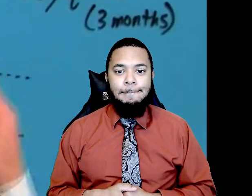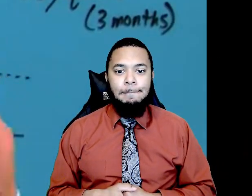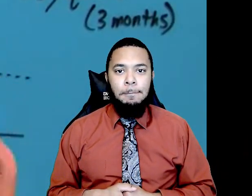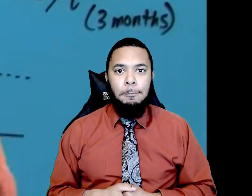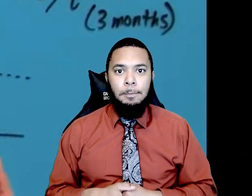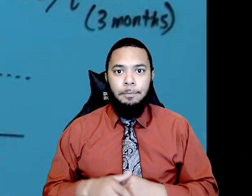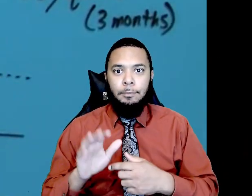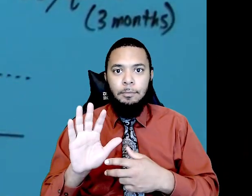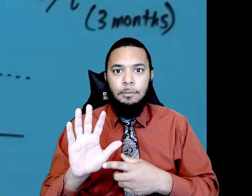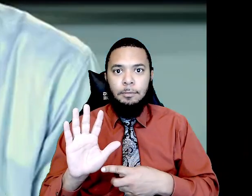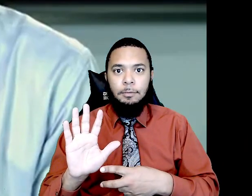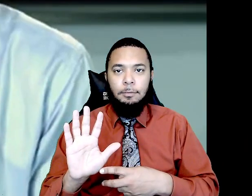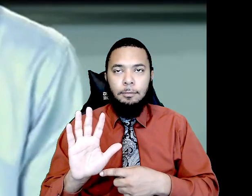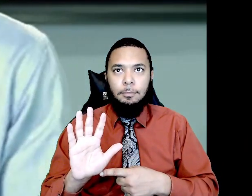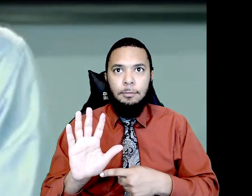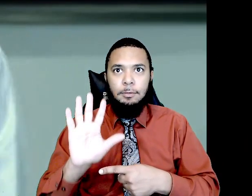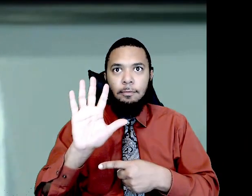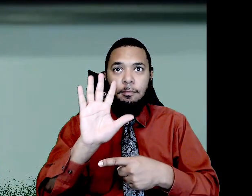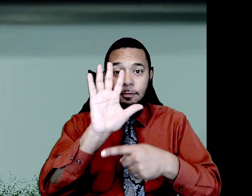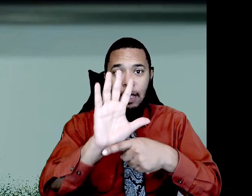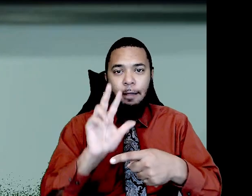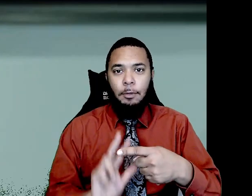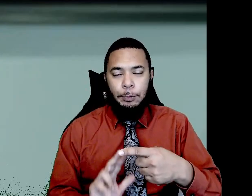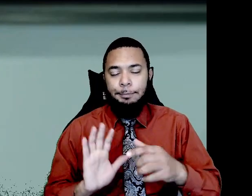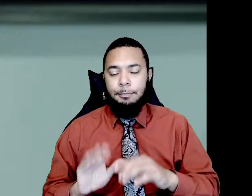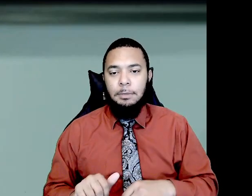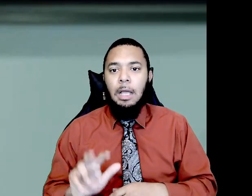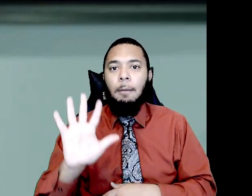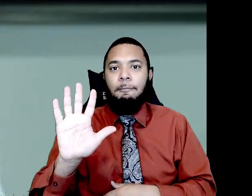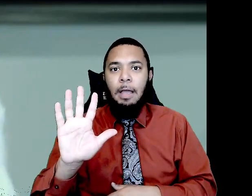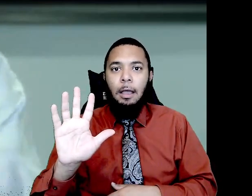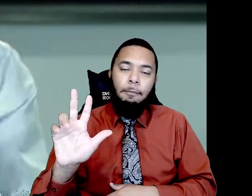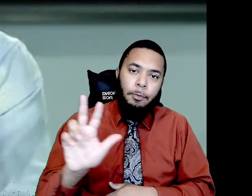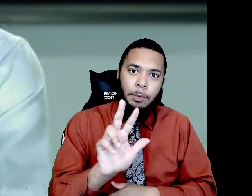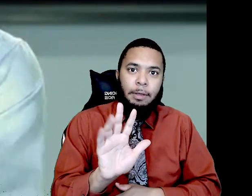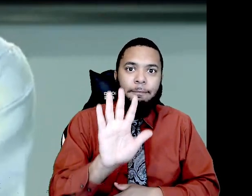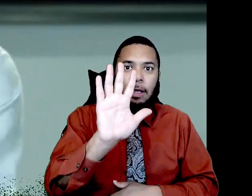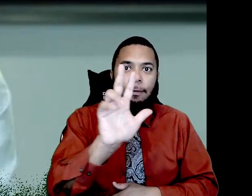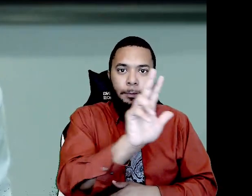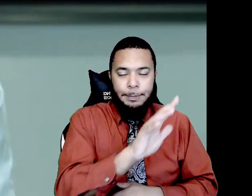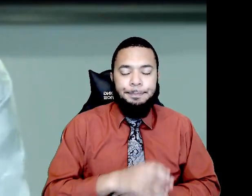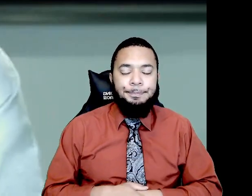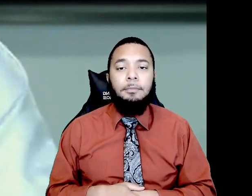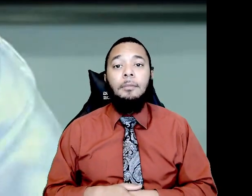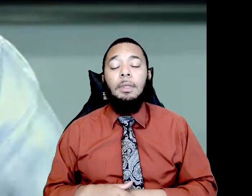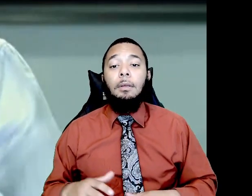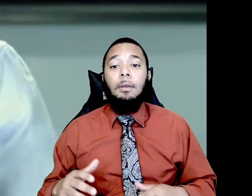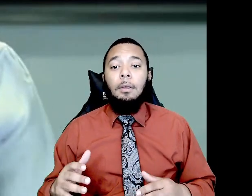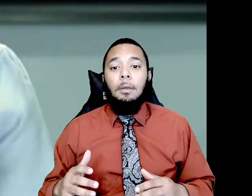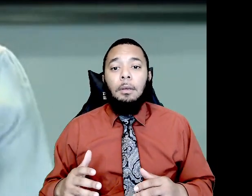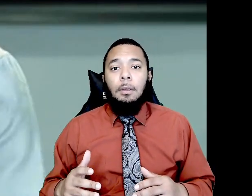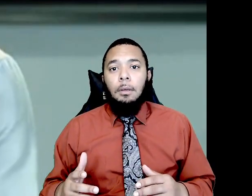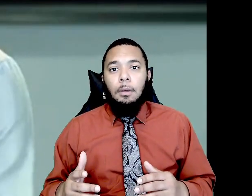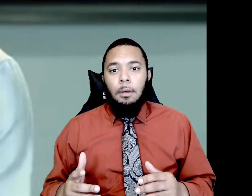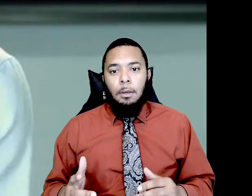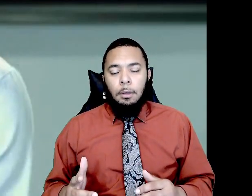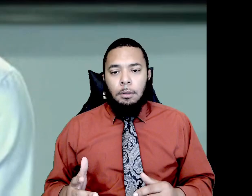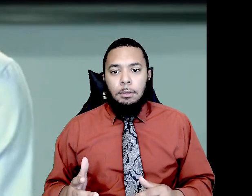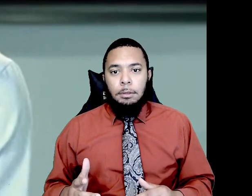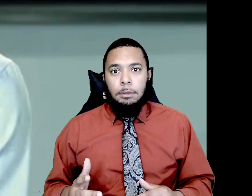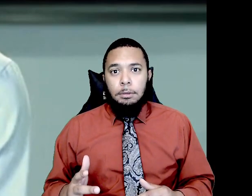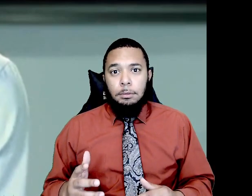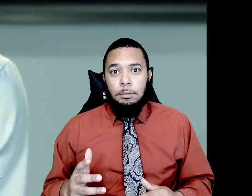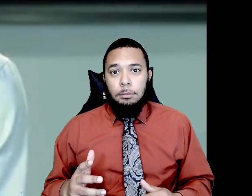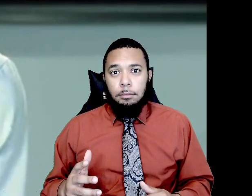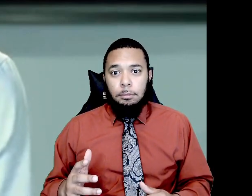$5 over 3 months. So simple interest is when you have an